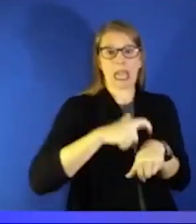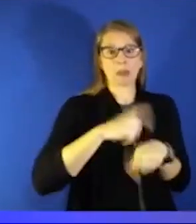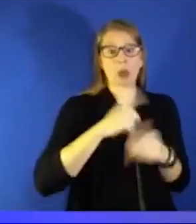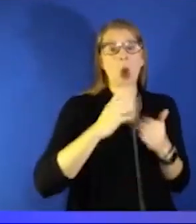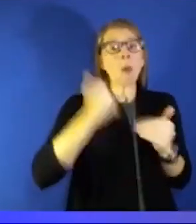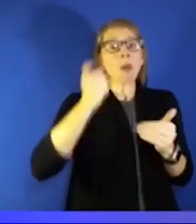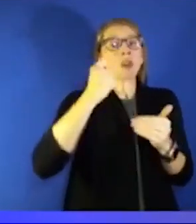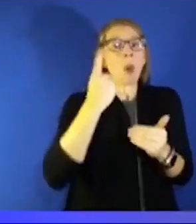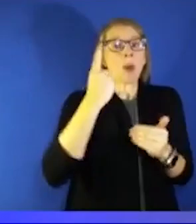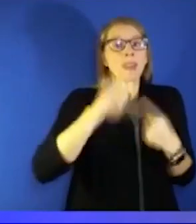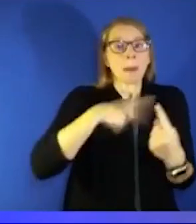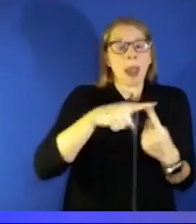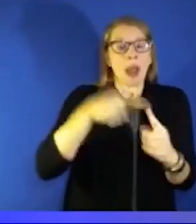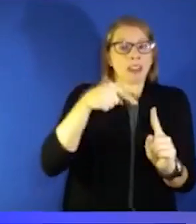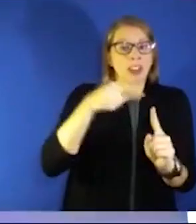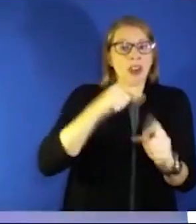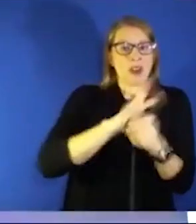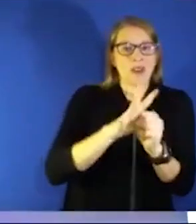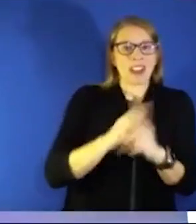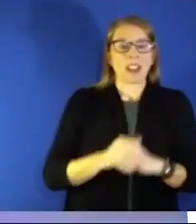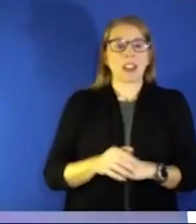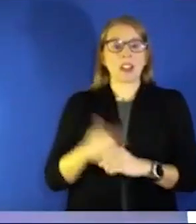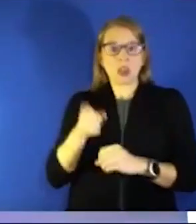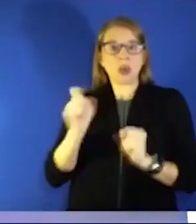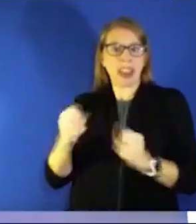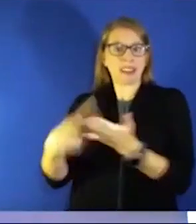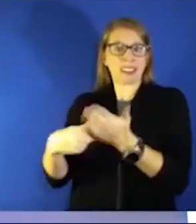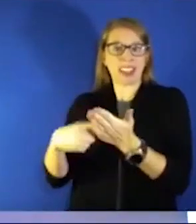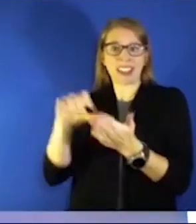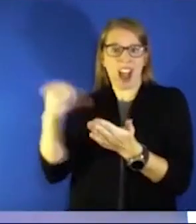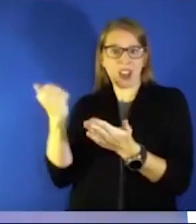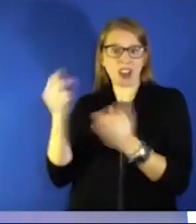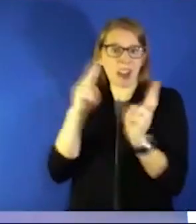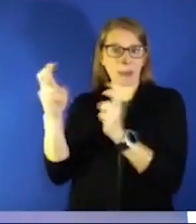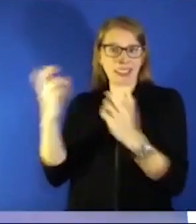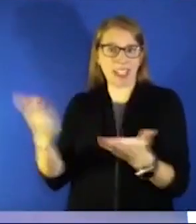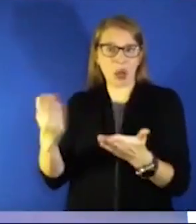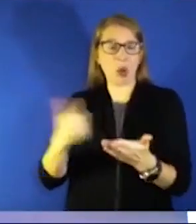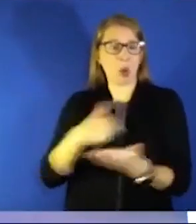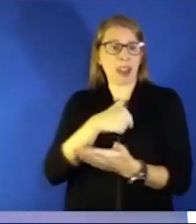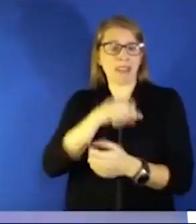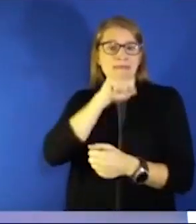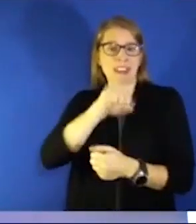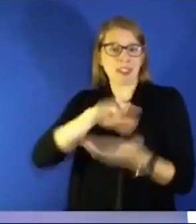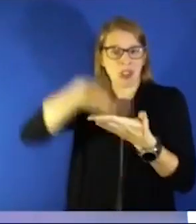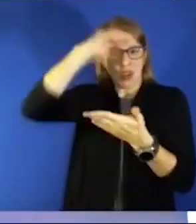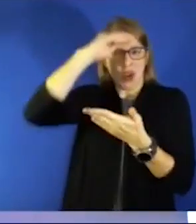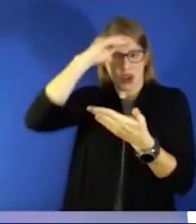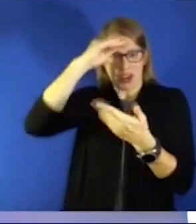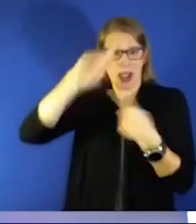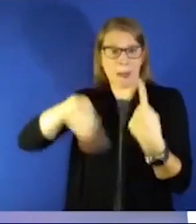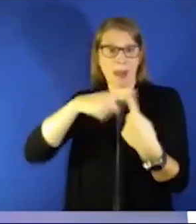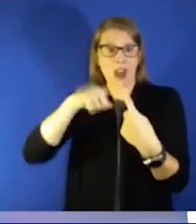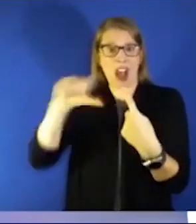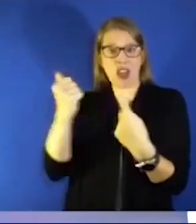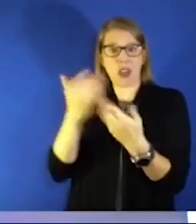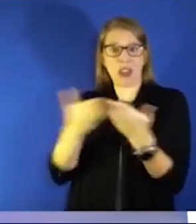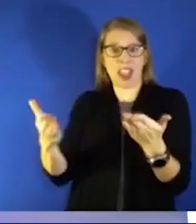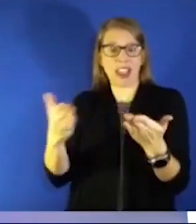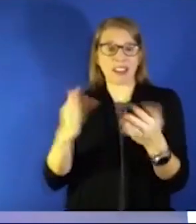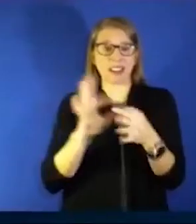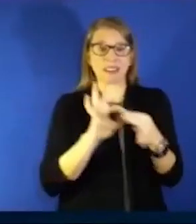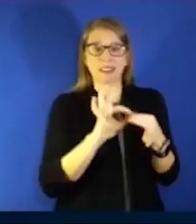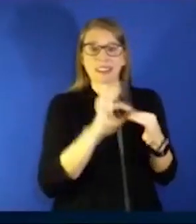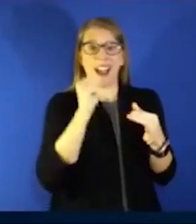talk about other things. Dr. Ault, you can always talk about other things here. We do like to learn and hear about other things other than COVID, right, Dr. Hawkinson? There isn't the microscope